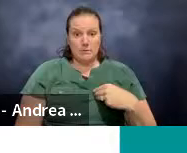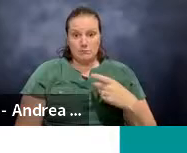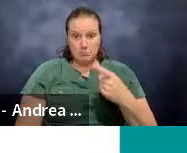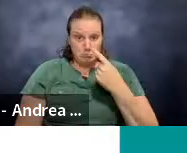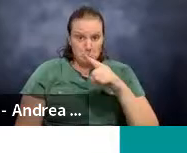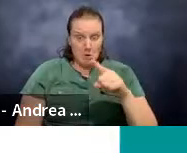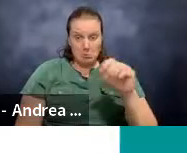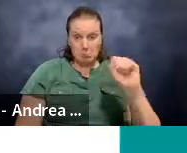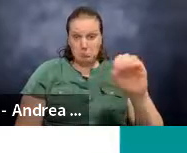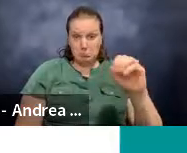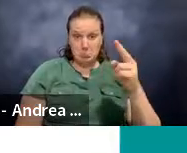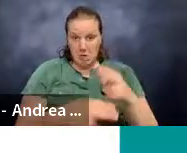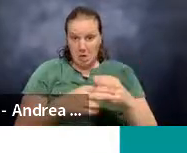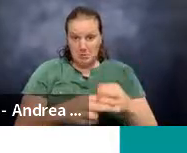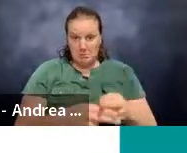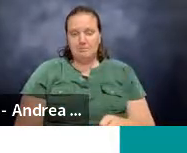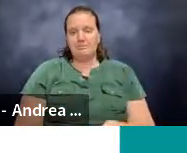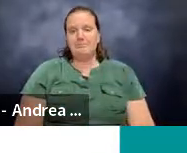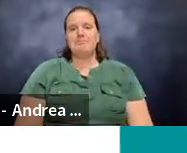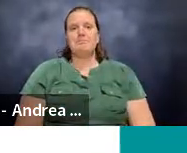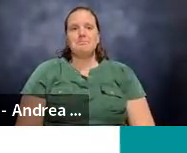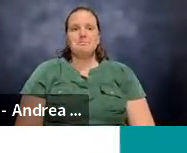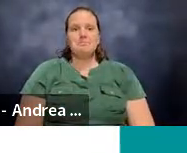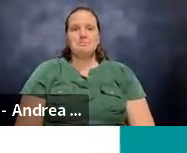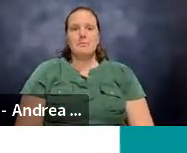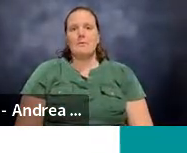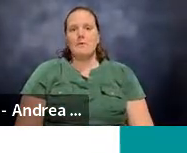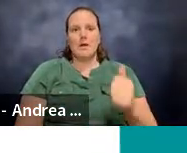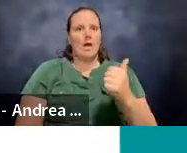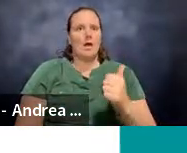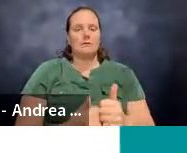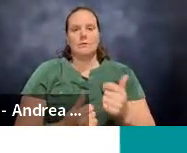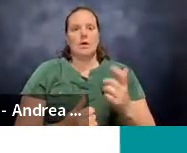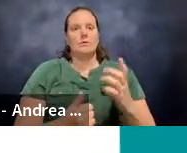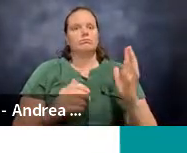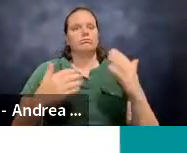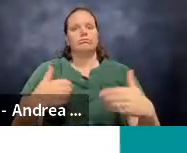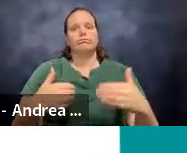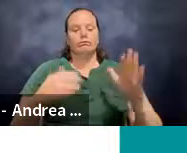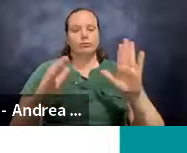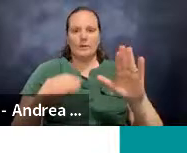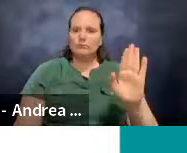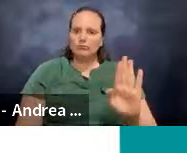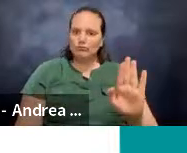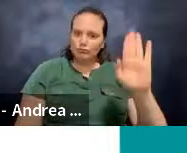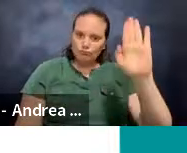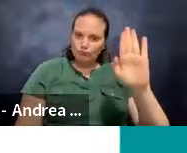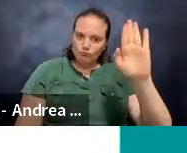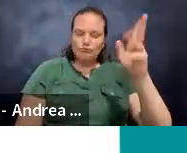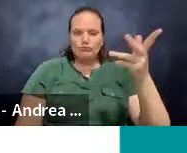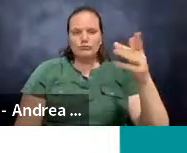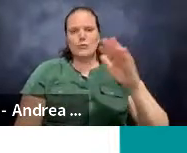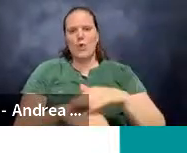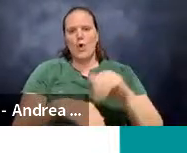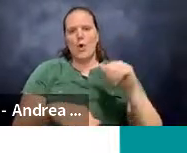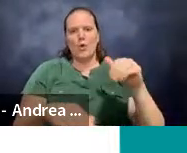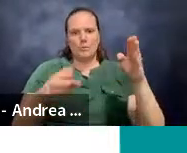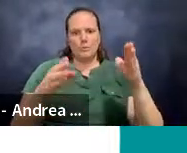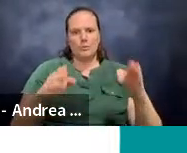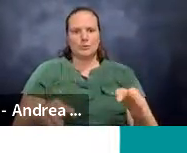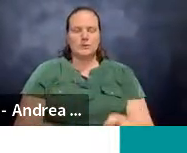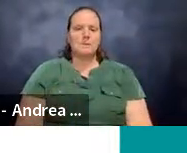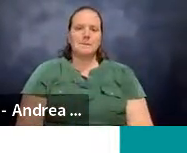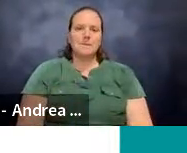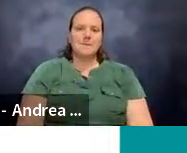do an introduction. And everyone's been great about raising your hand and then just calling on someone.